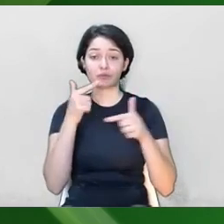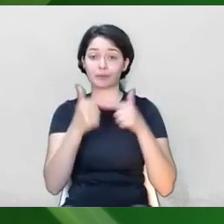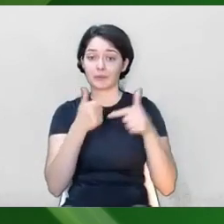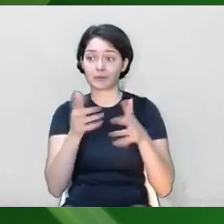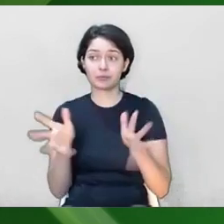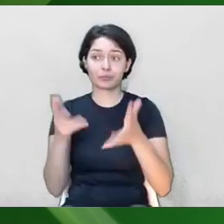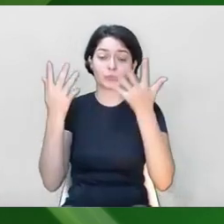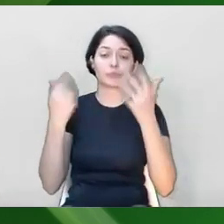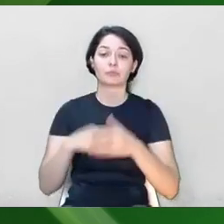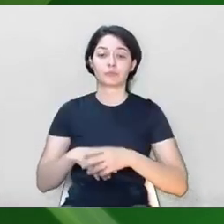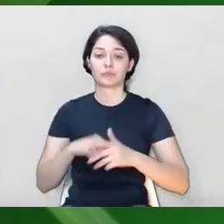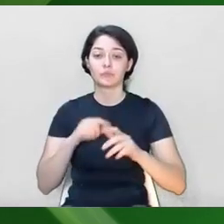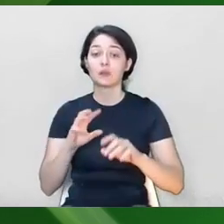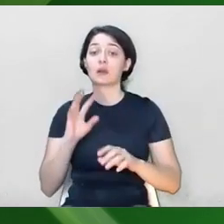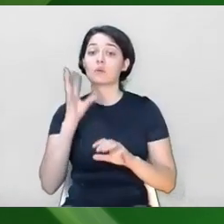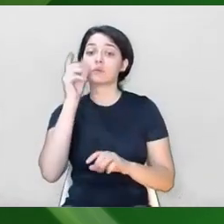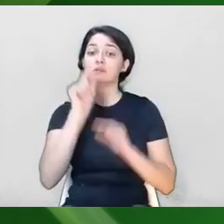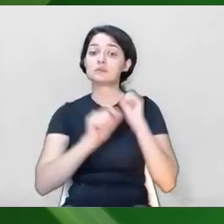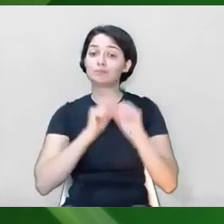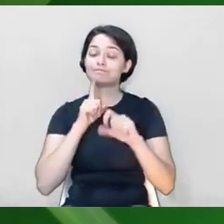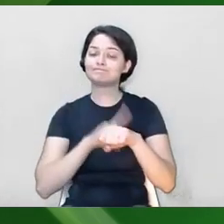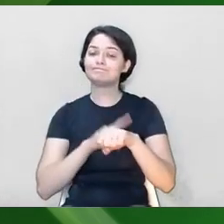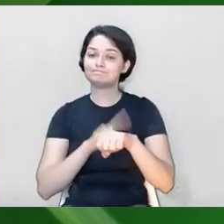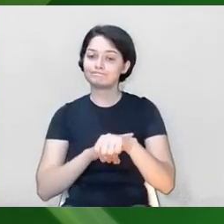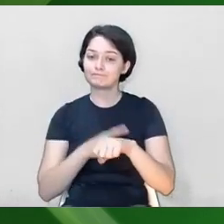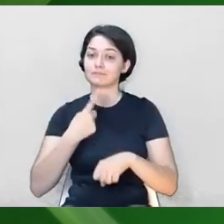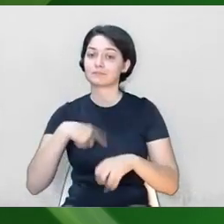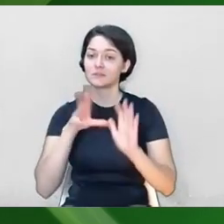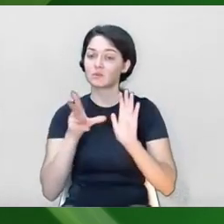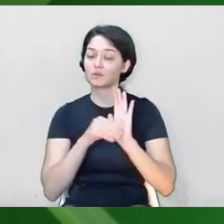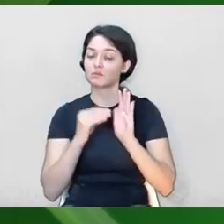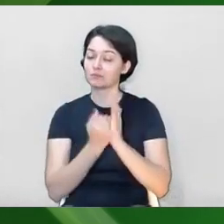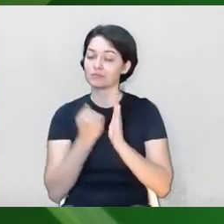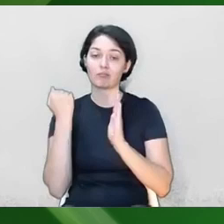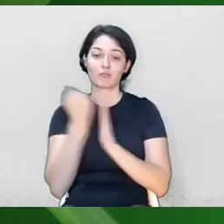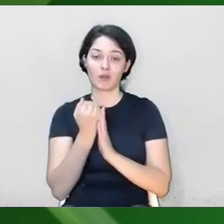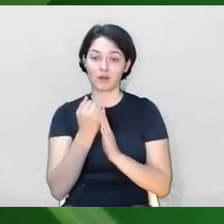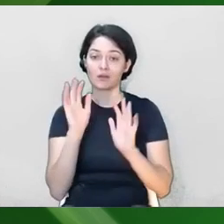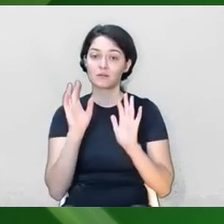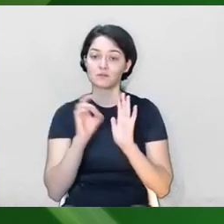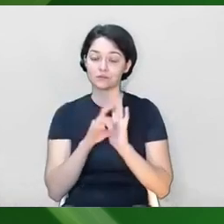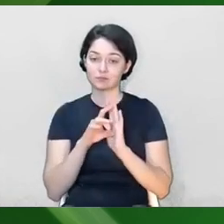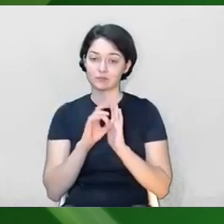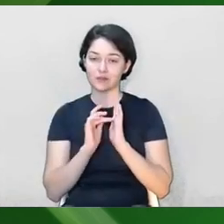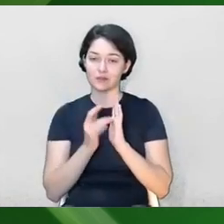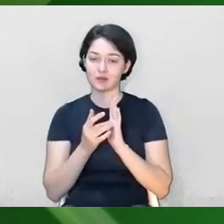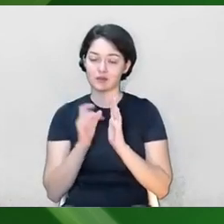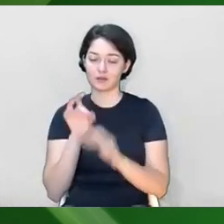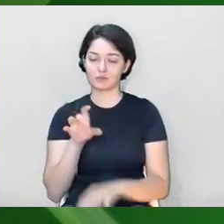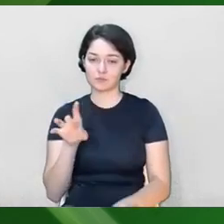to degrade, I can work on that. And what that means is that at that moment, we're putting a great deal of number